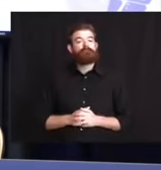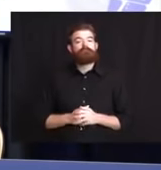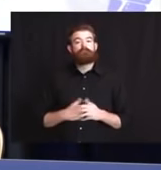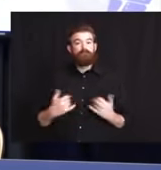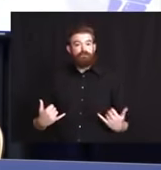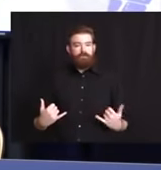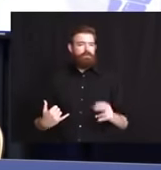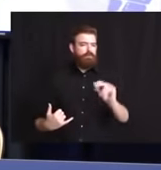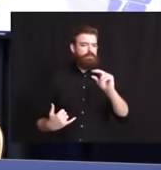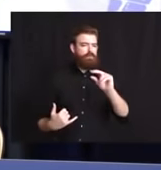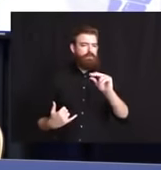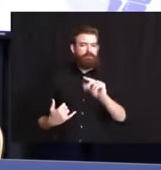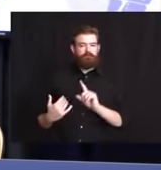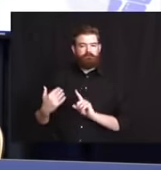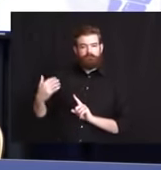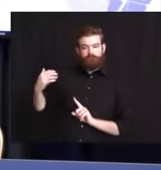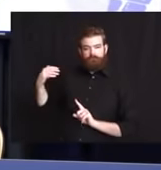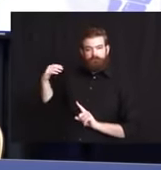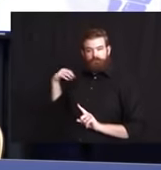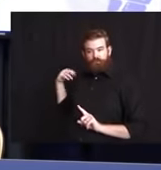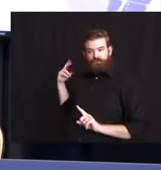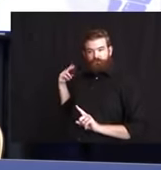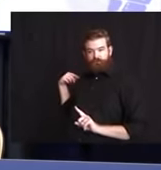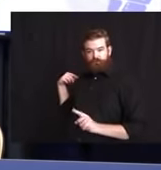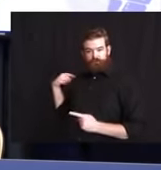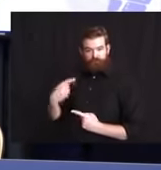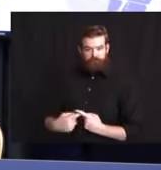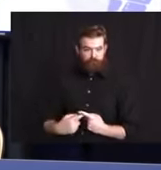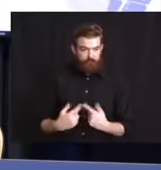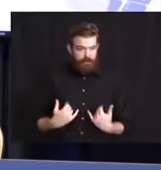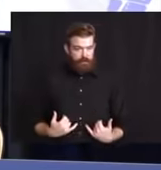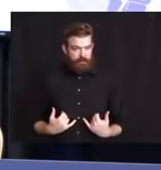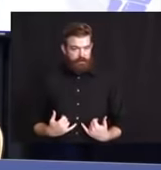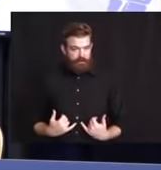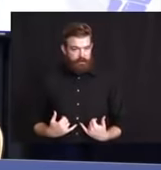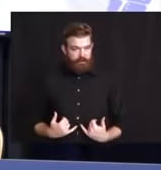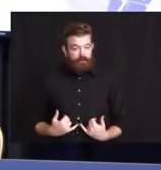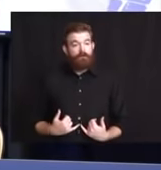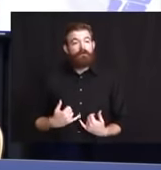today, Ocean and Monmouth County reported